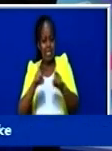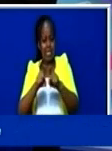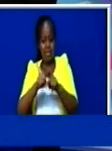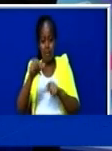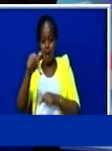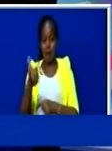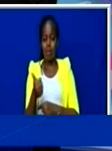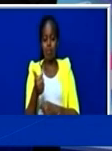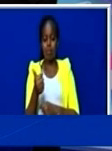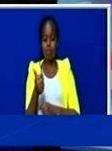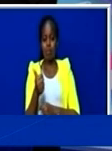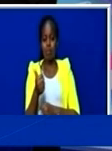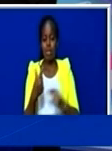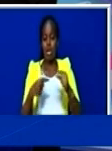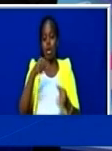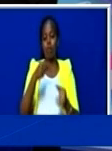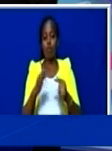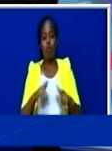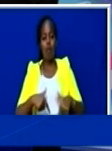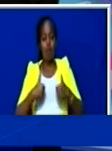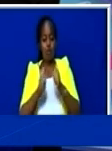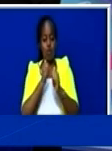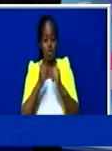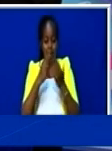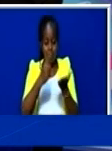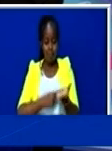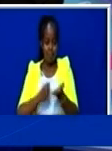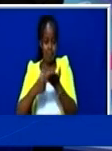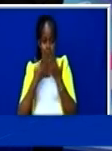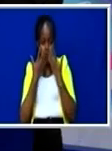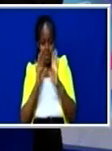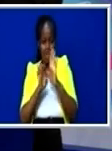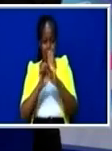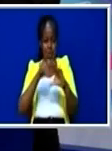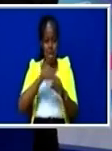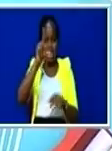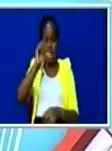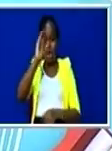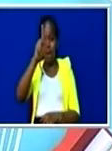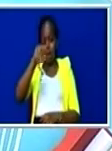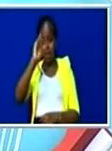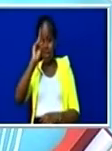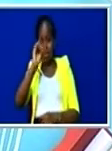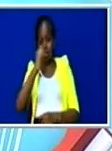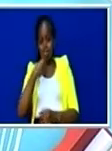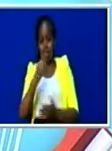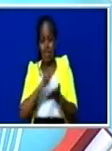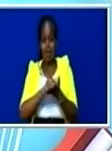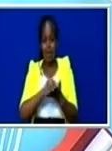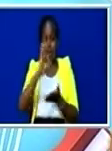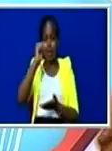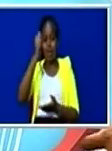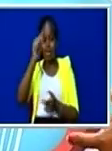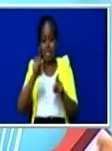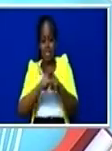other chemicals of life that already discussed. Like in lipids, we said the fatty acids and